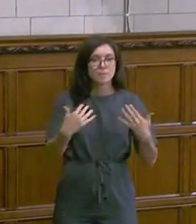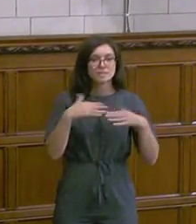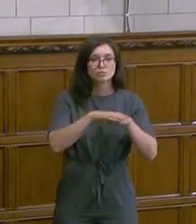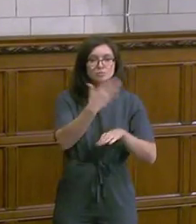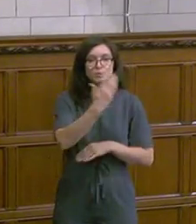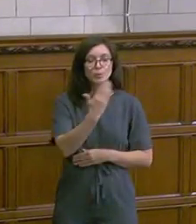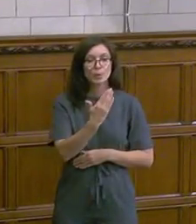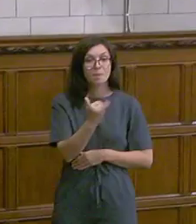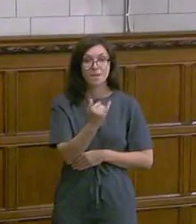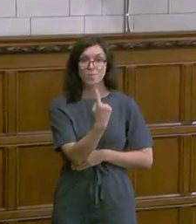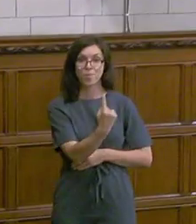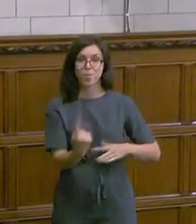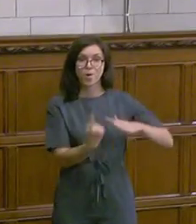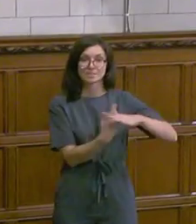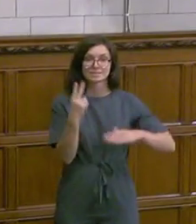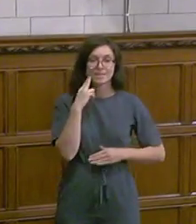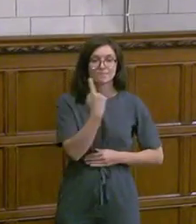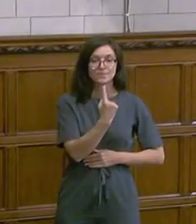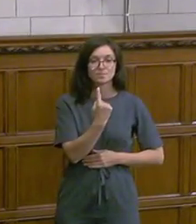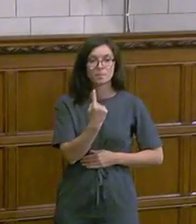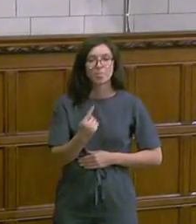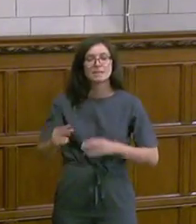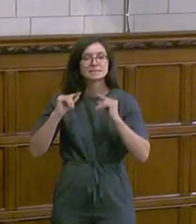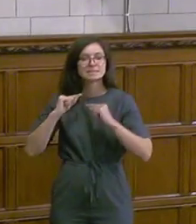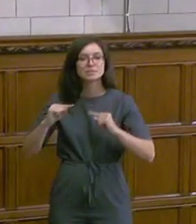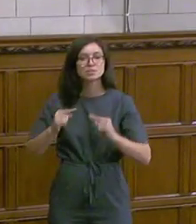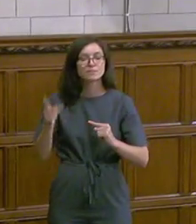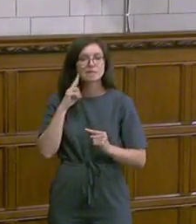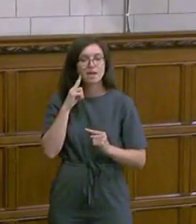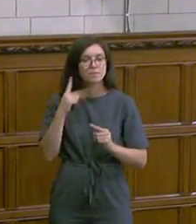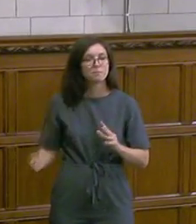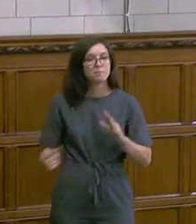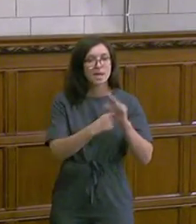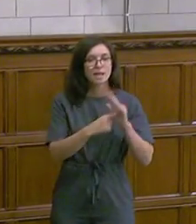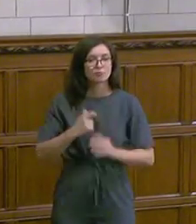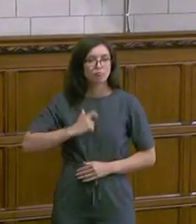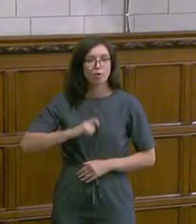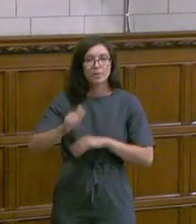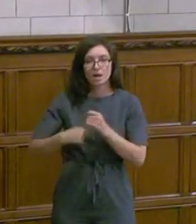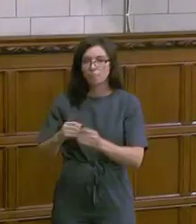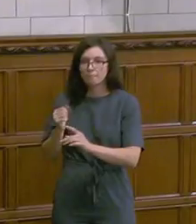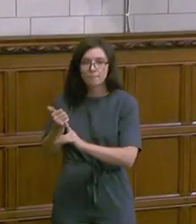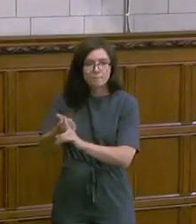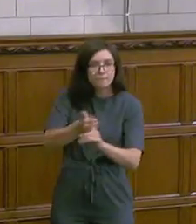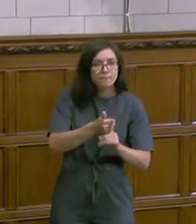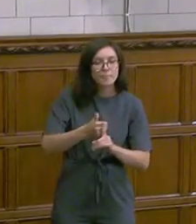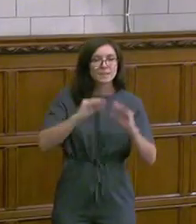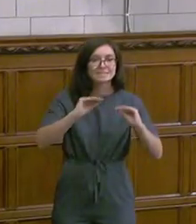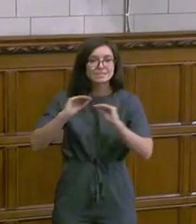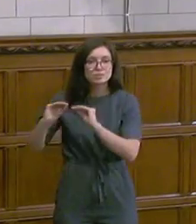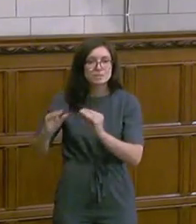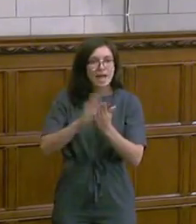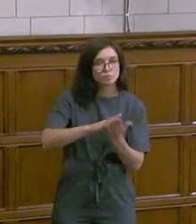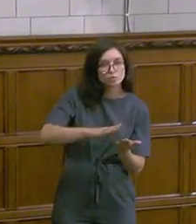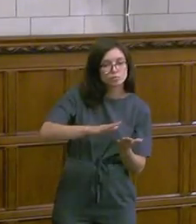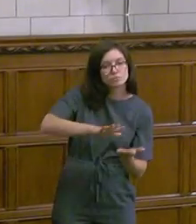child. Teachers of the deaf play a key role in helping all teachers to understand how to differentiate the curriculum